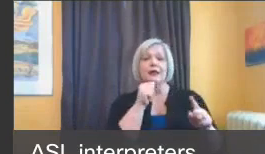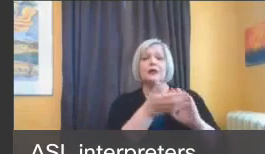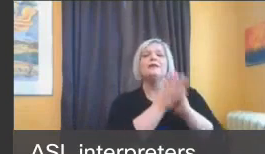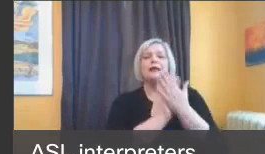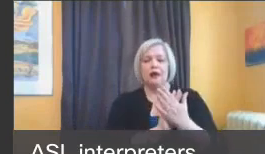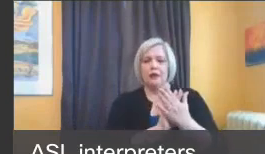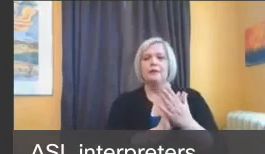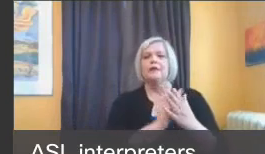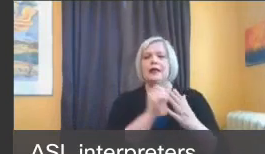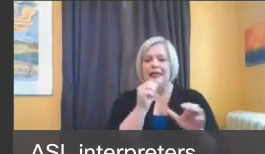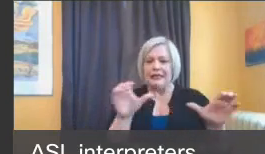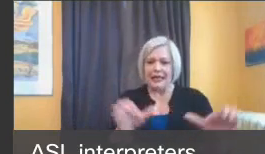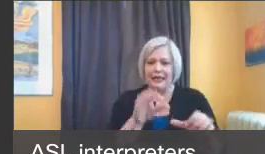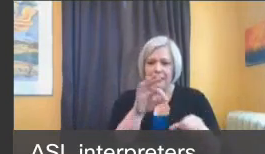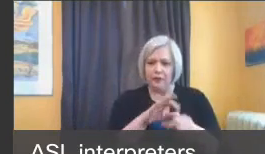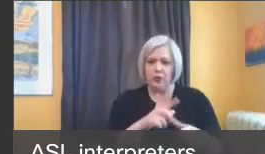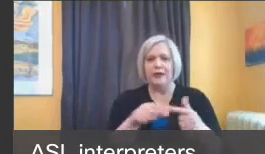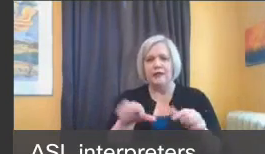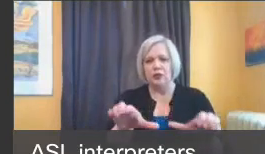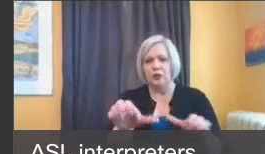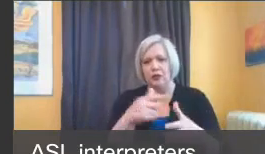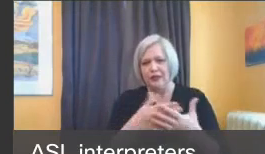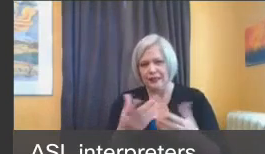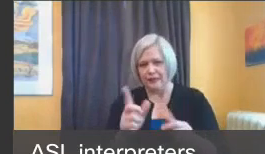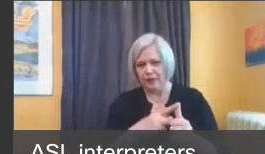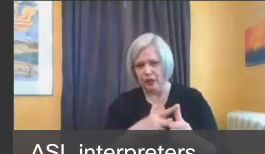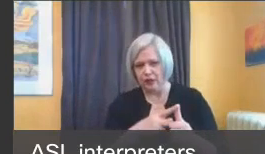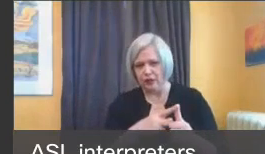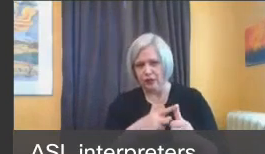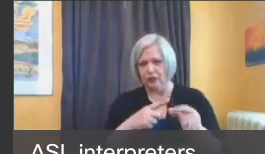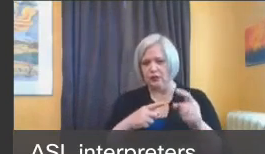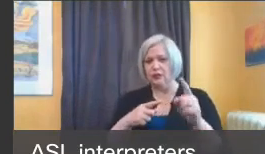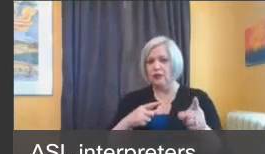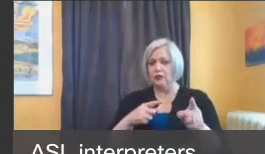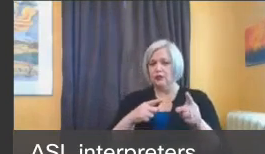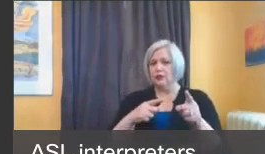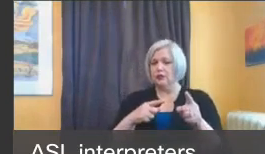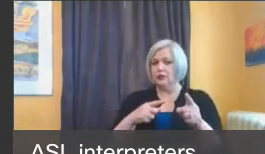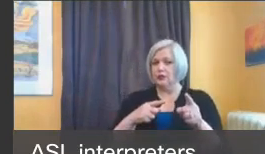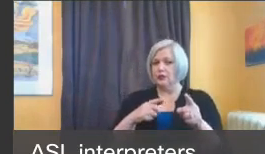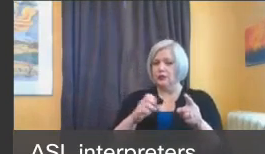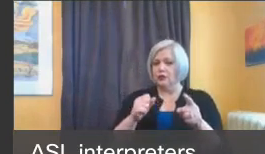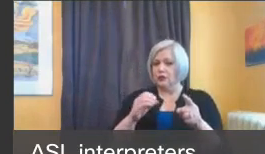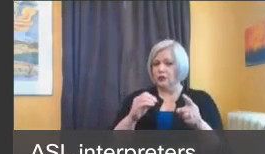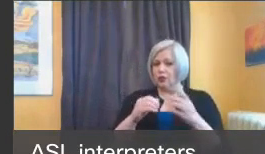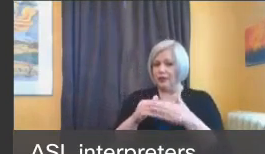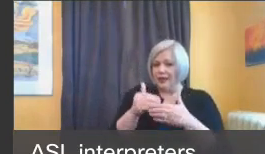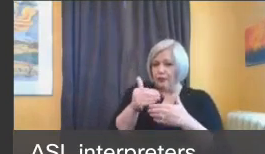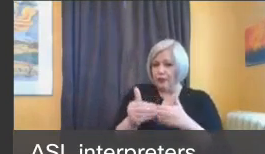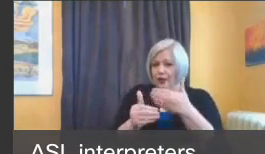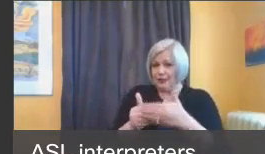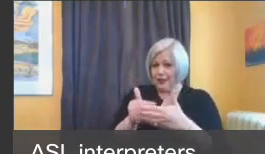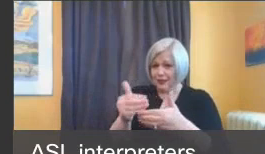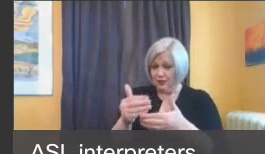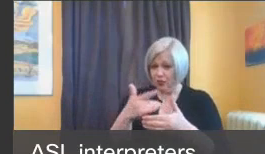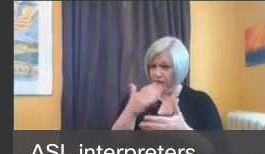immediately. There are other steps that we would take first. So as you take those steps, would that not be, would you characterize that as suppression